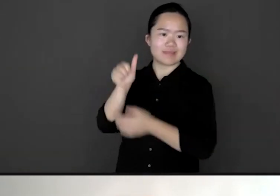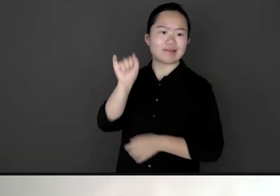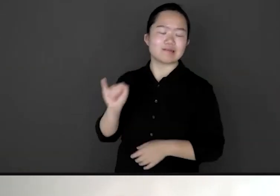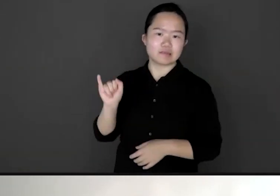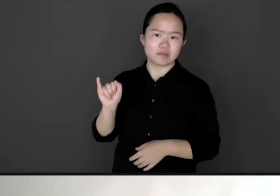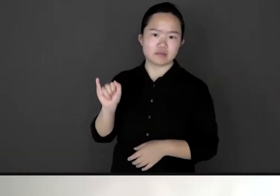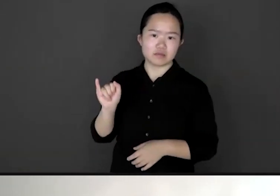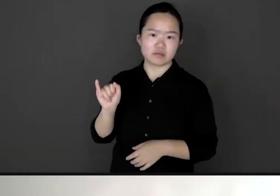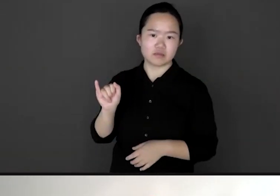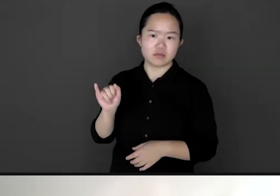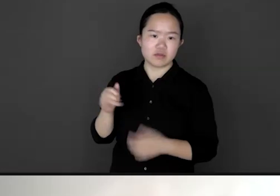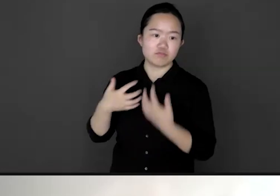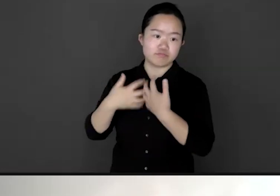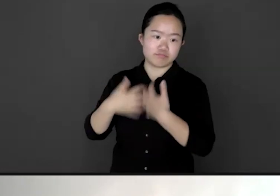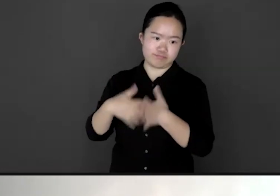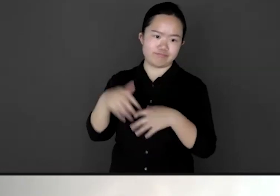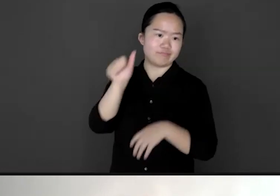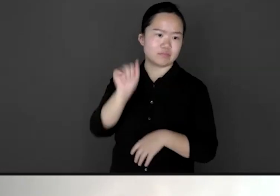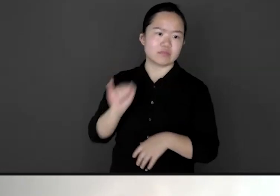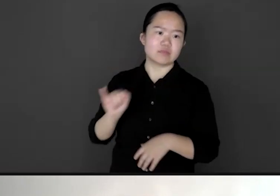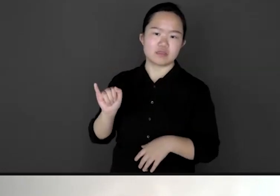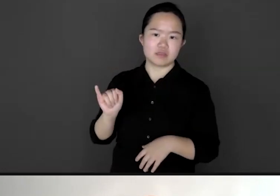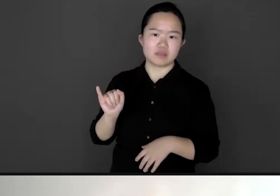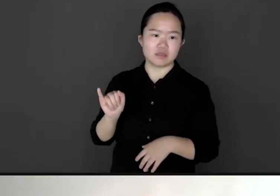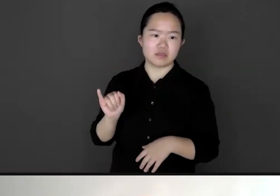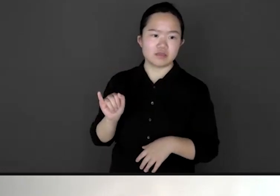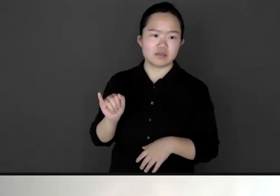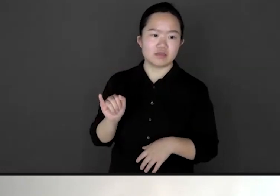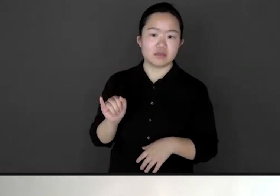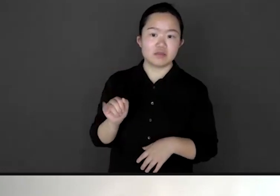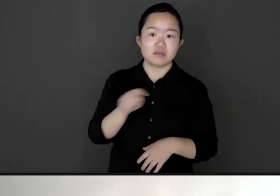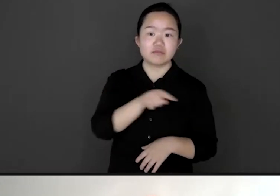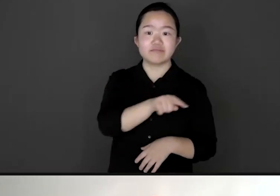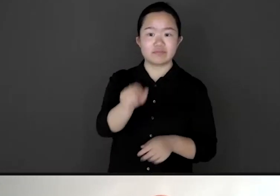you're absolutely right, Shilpi, no one, no matter what we do, uses headings and subheadings.